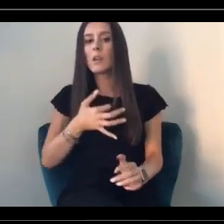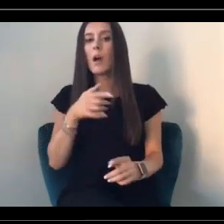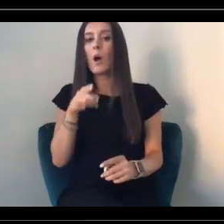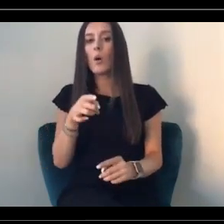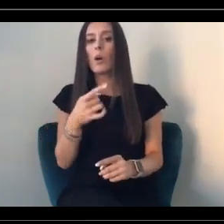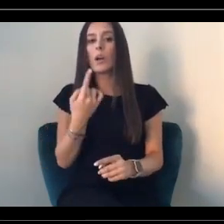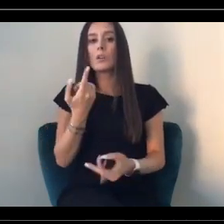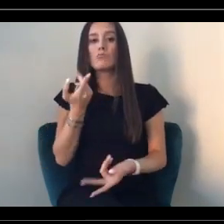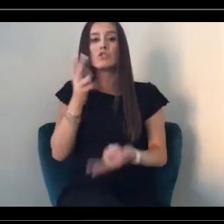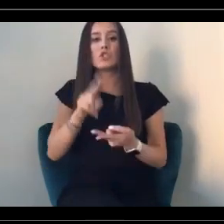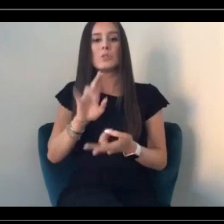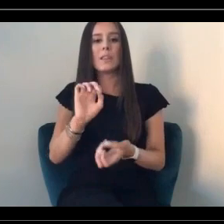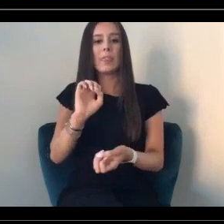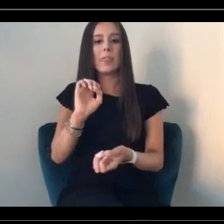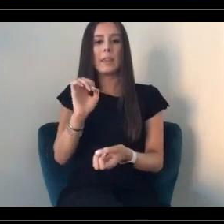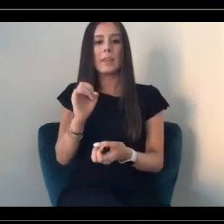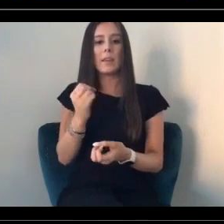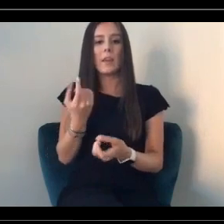compensation planting.